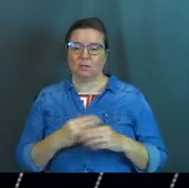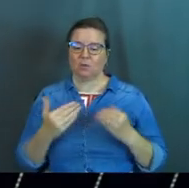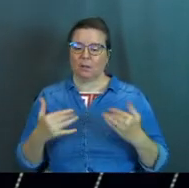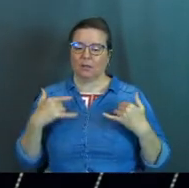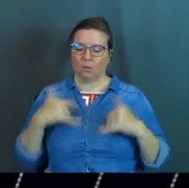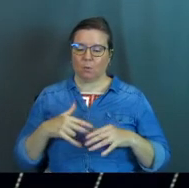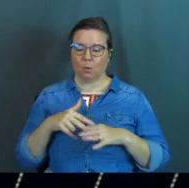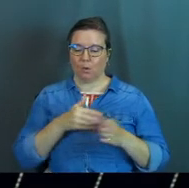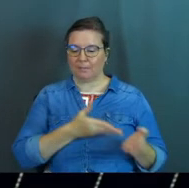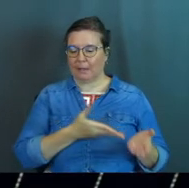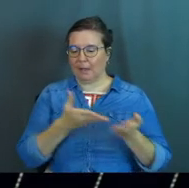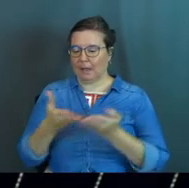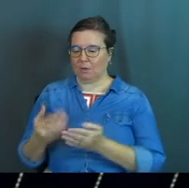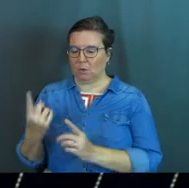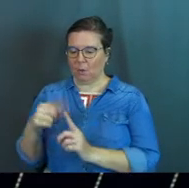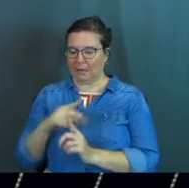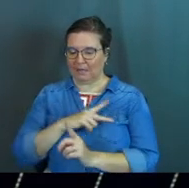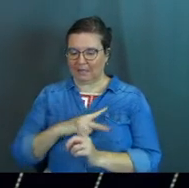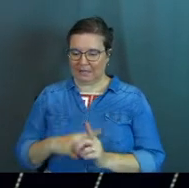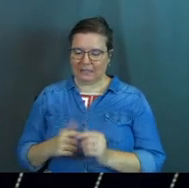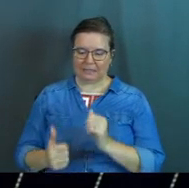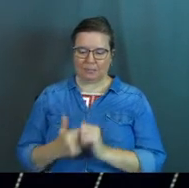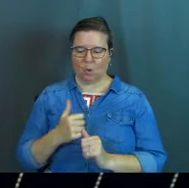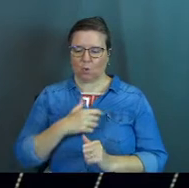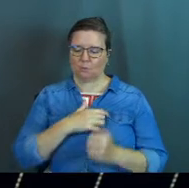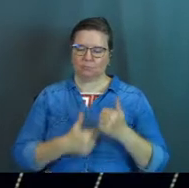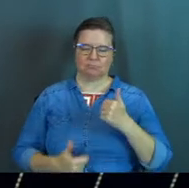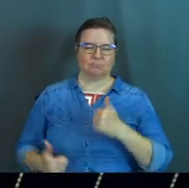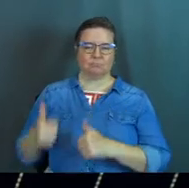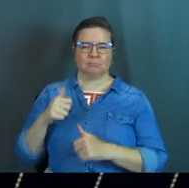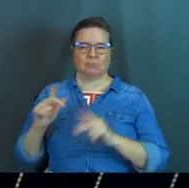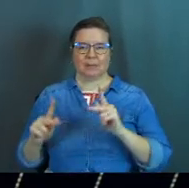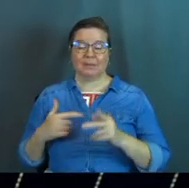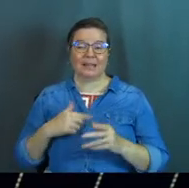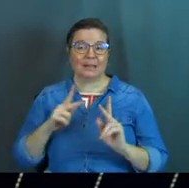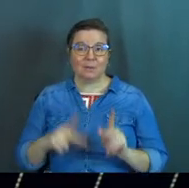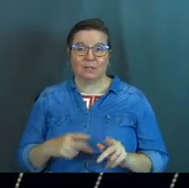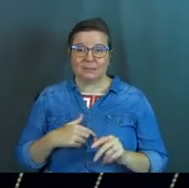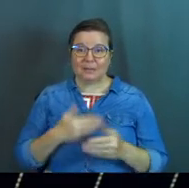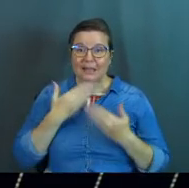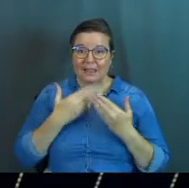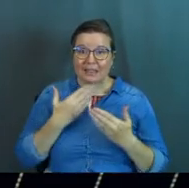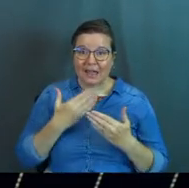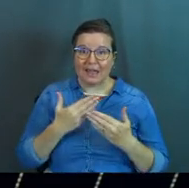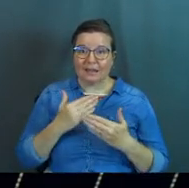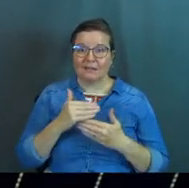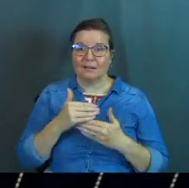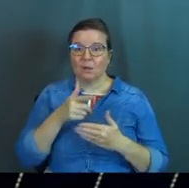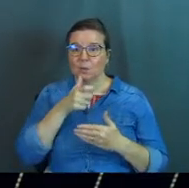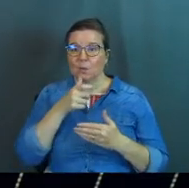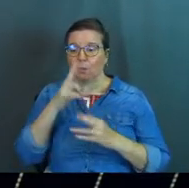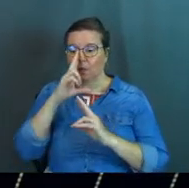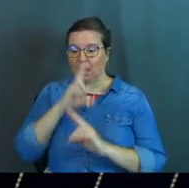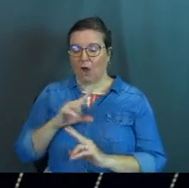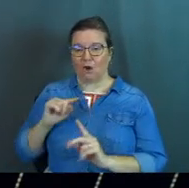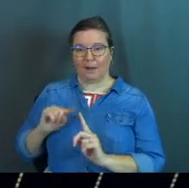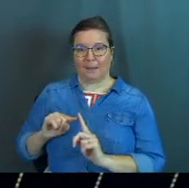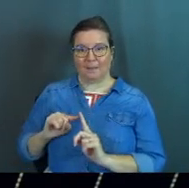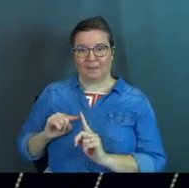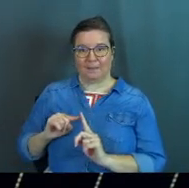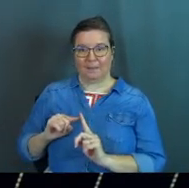the robes and the horse be handed over to the one of the king's most noble officials. Now, this is not the person being thanked. This is the person who's going to honor